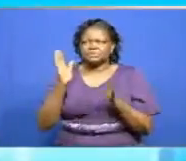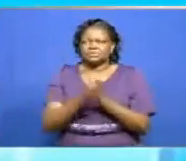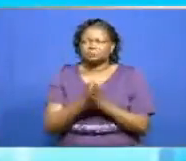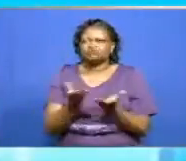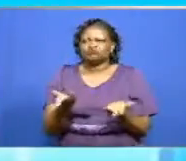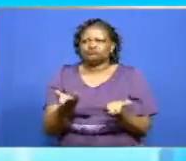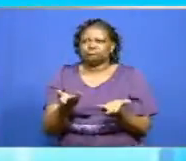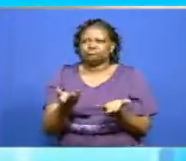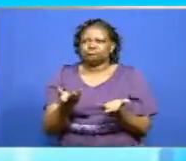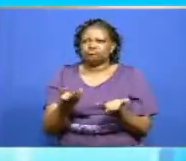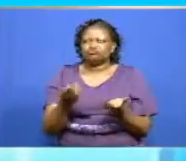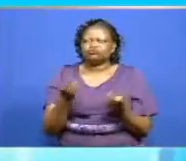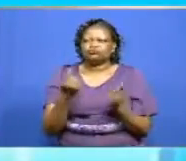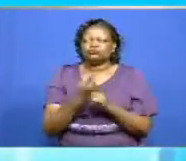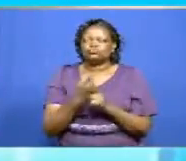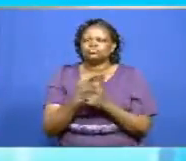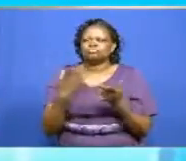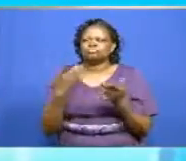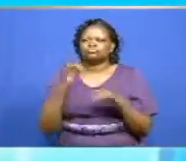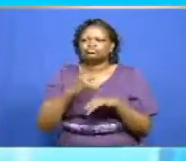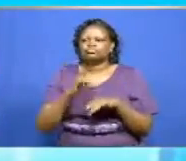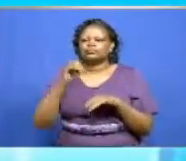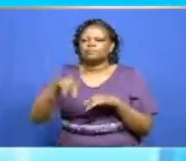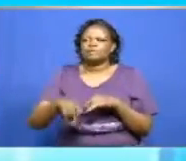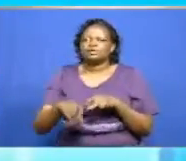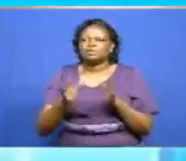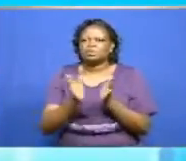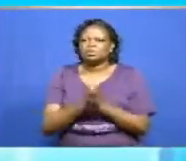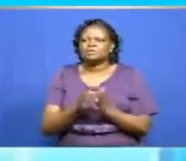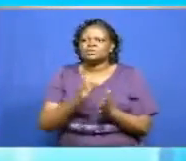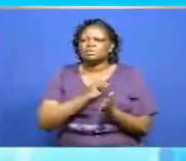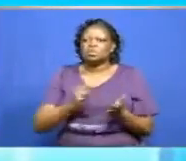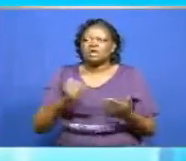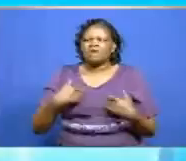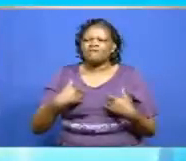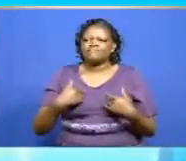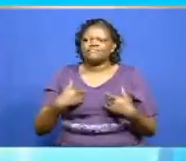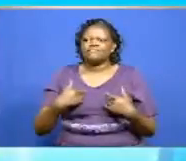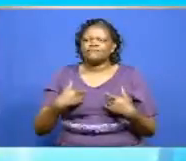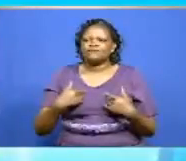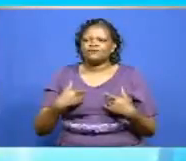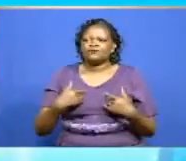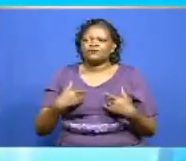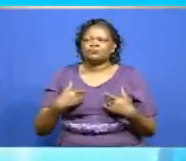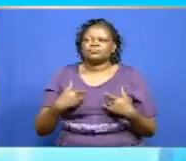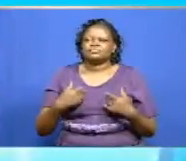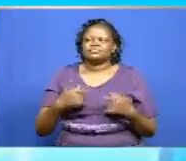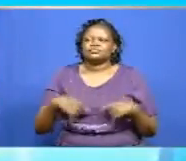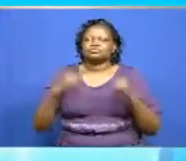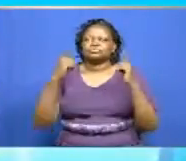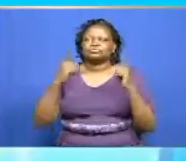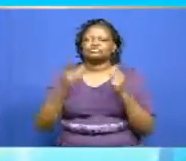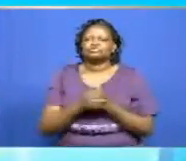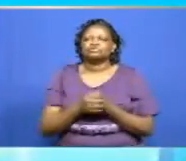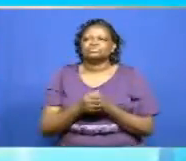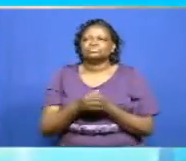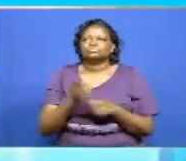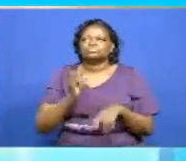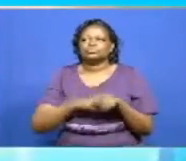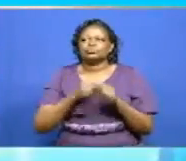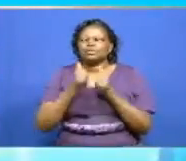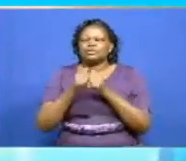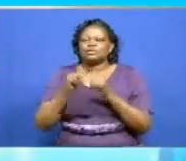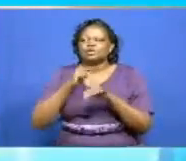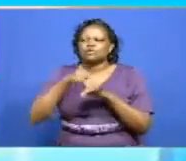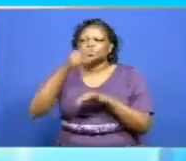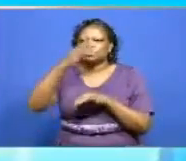MPs deemed rebels in Jubilee Party, and the Senate having the last laugh in their supremacy battle with the National Assembly. Here